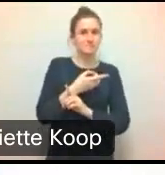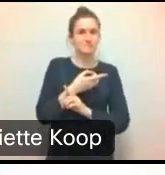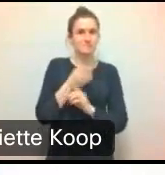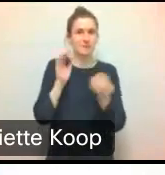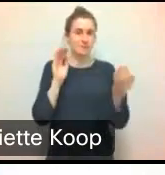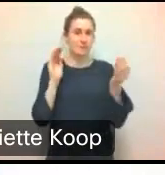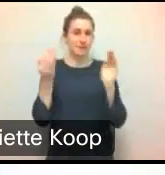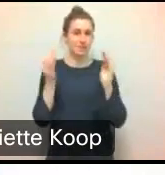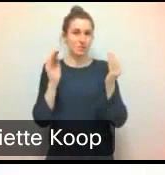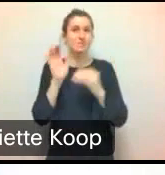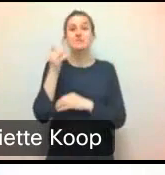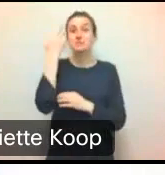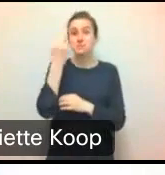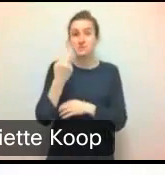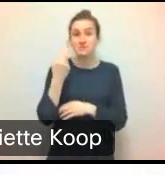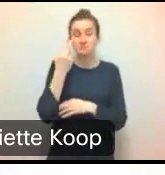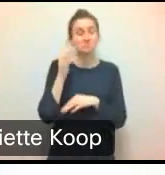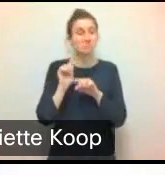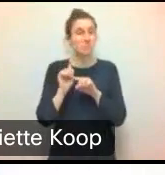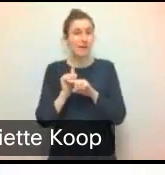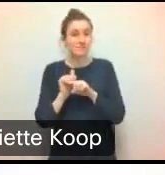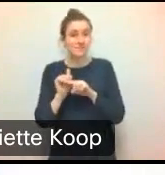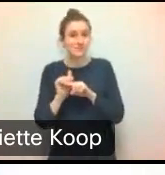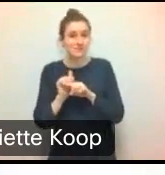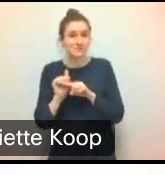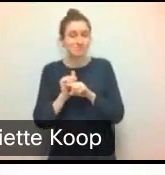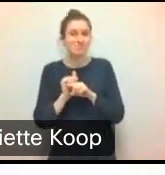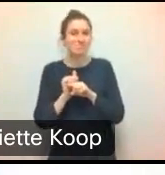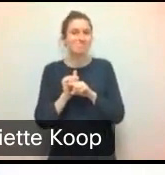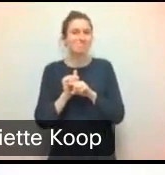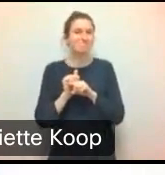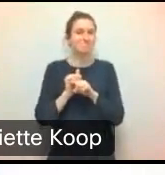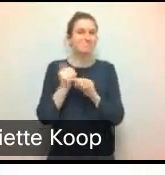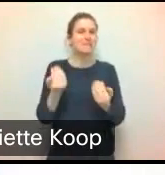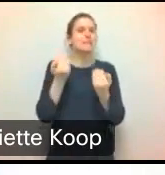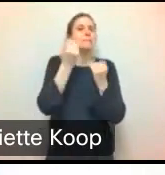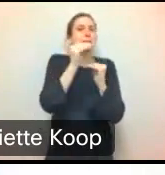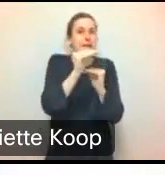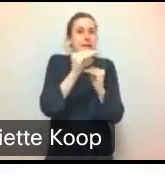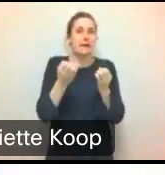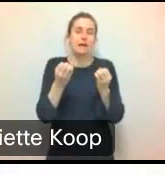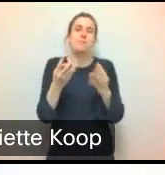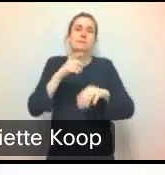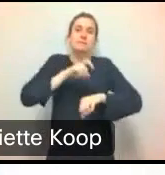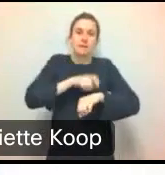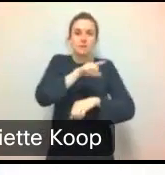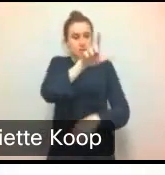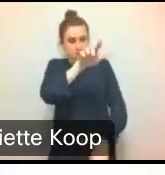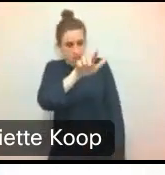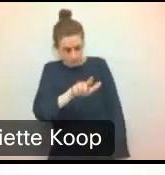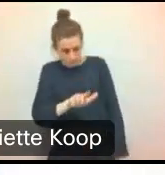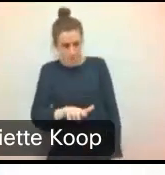why you just kind of practice the restraint when you're clicking through various links. So